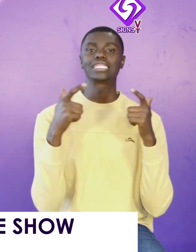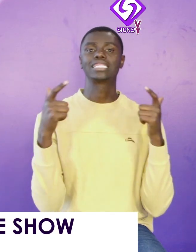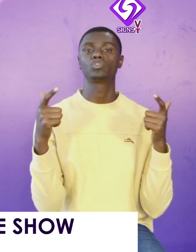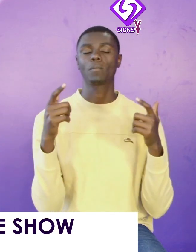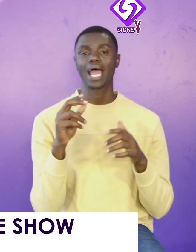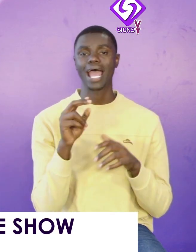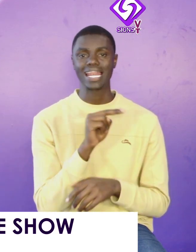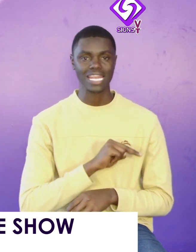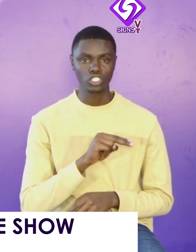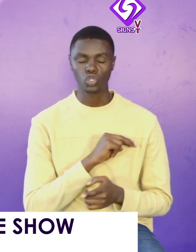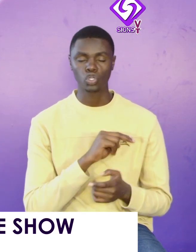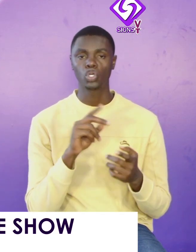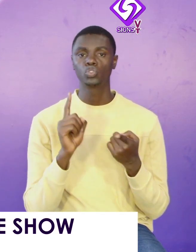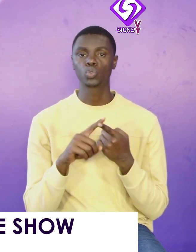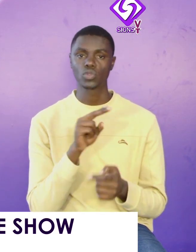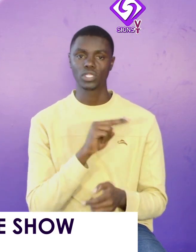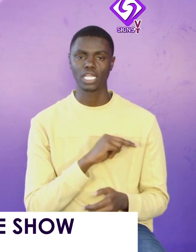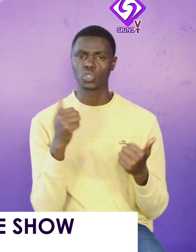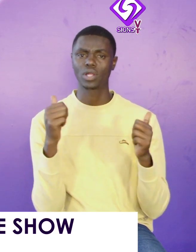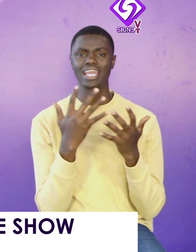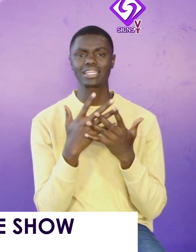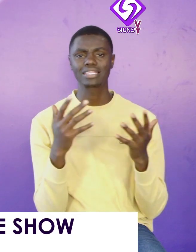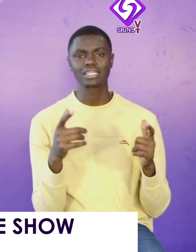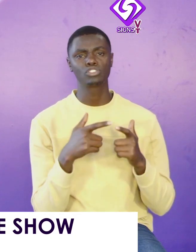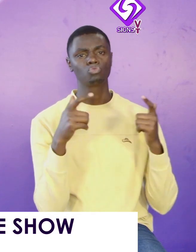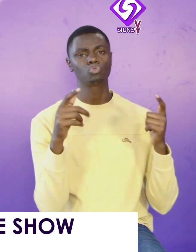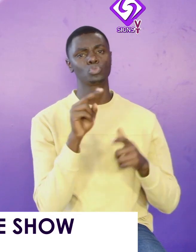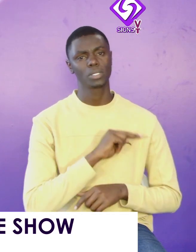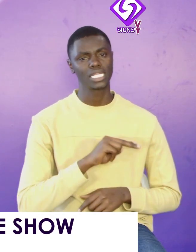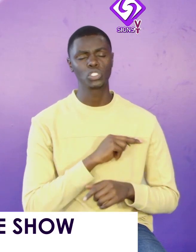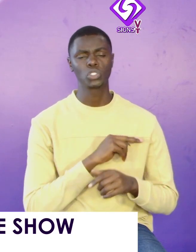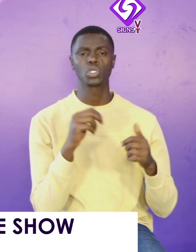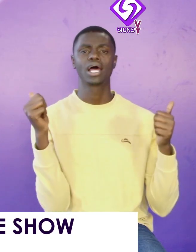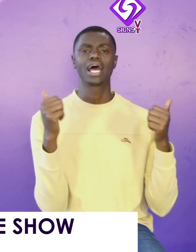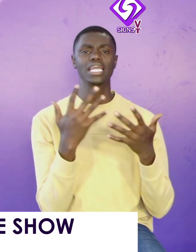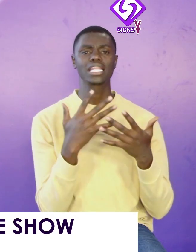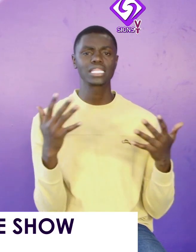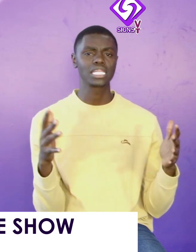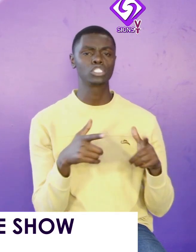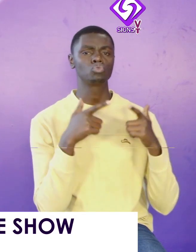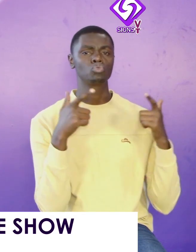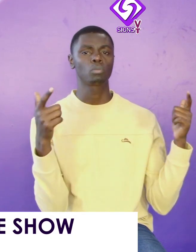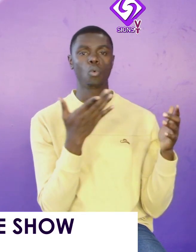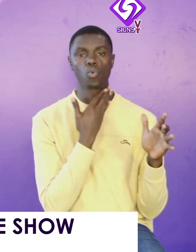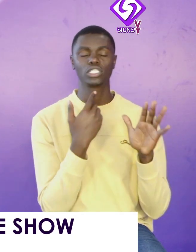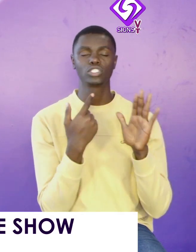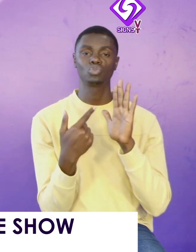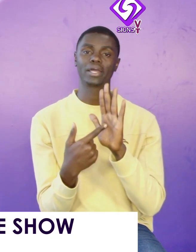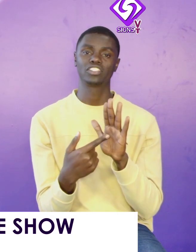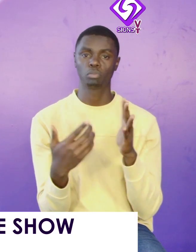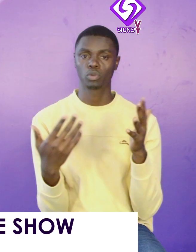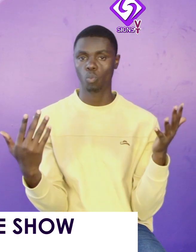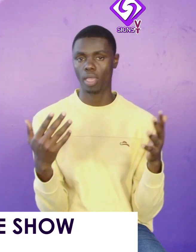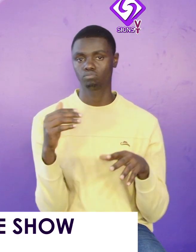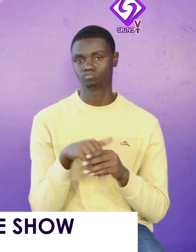natural. Anything that is supernatural, anything that is super, we want it to manifest in the